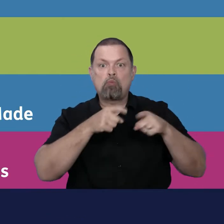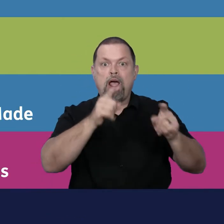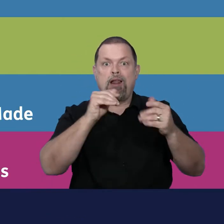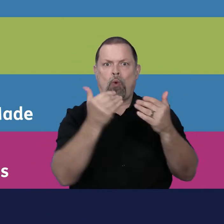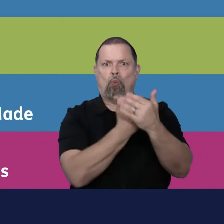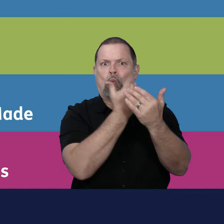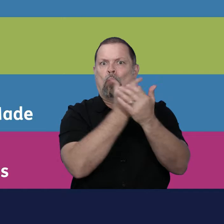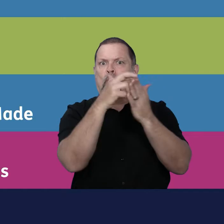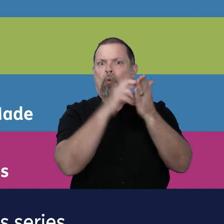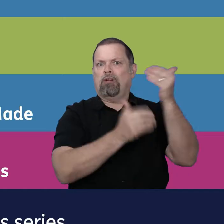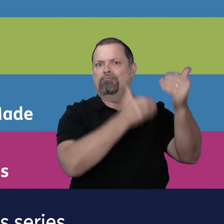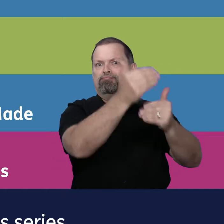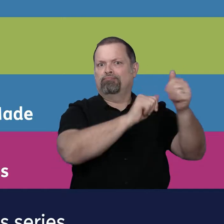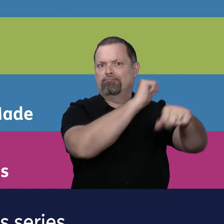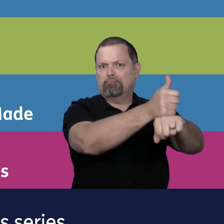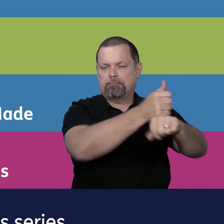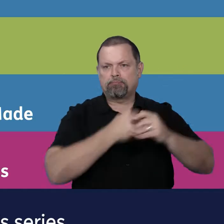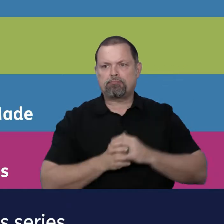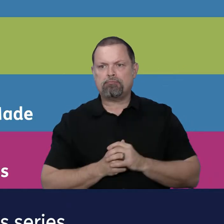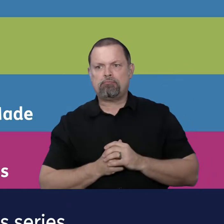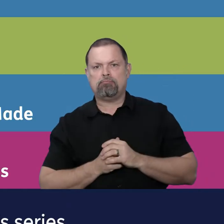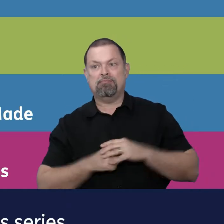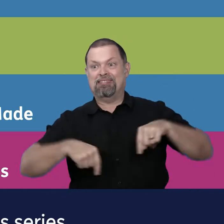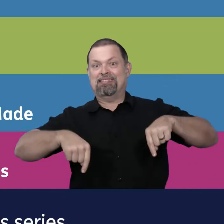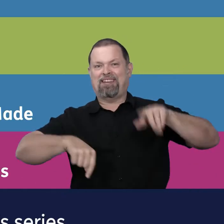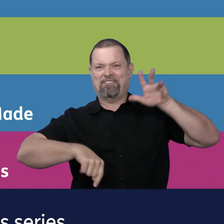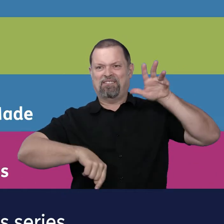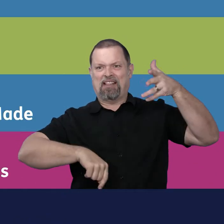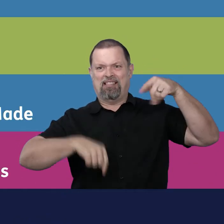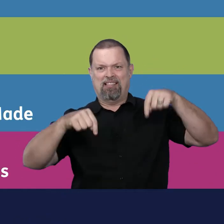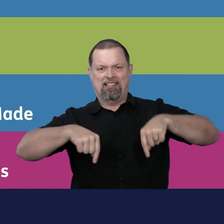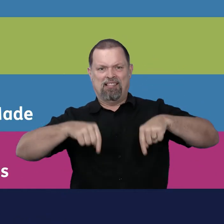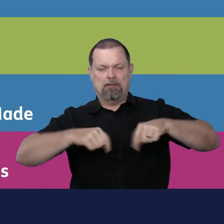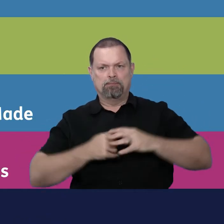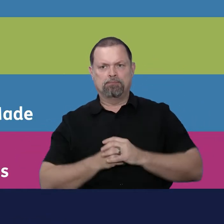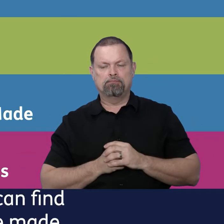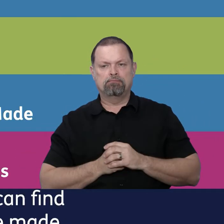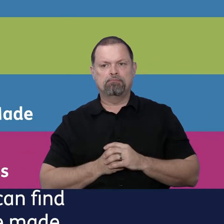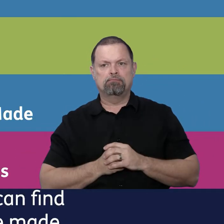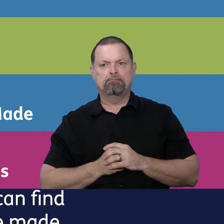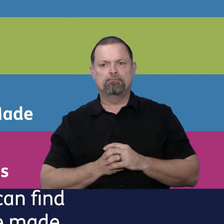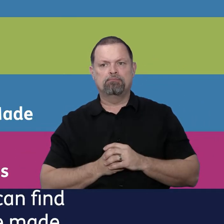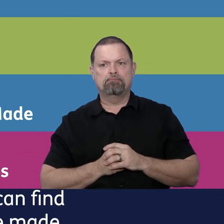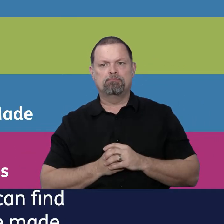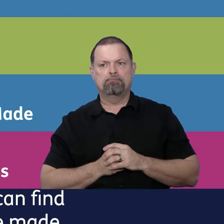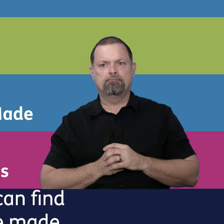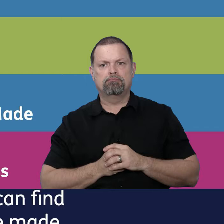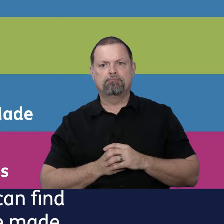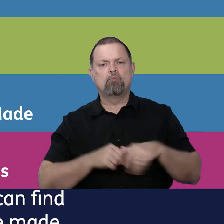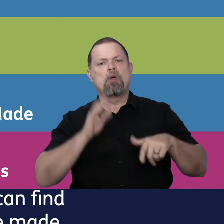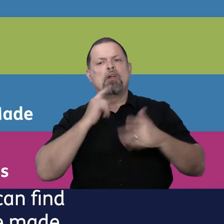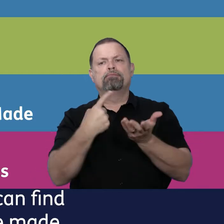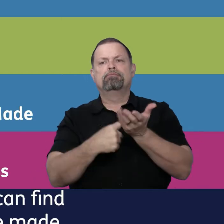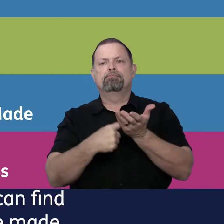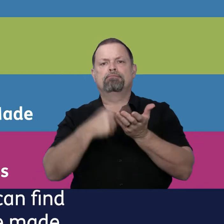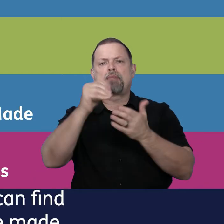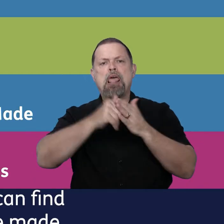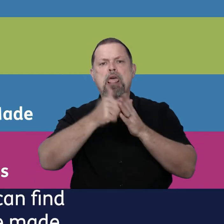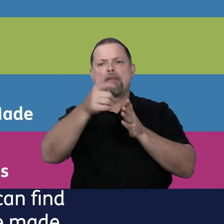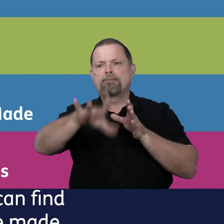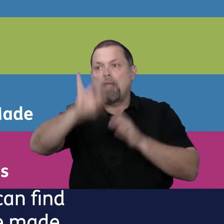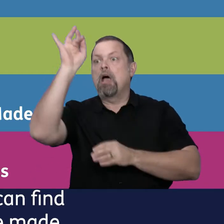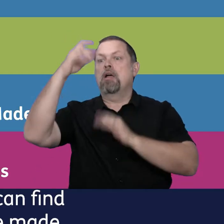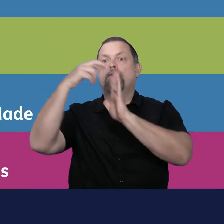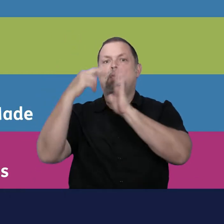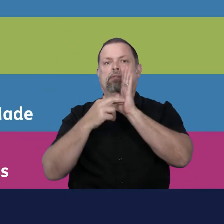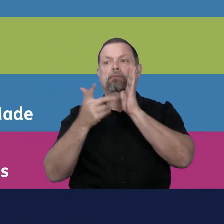made. This is the 5th video in this series. It talks about where you can find regulations once